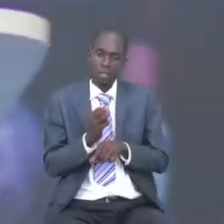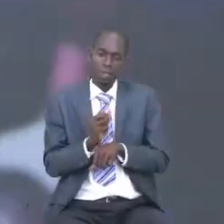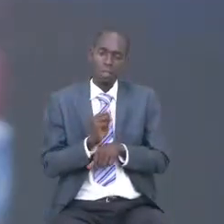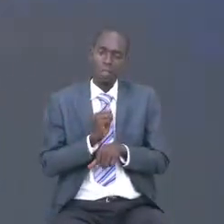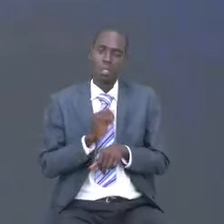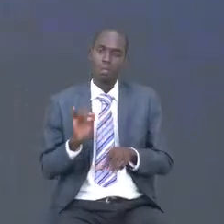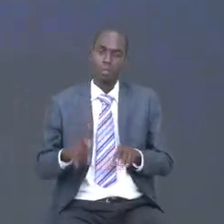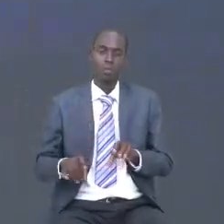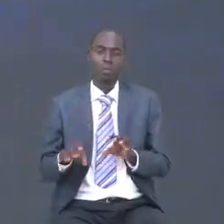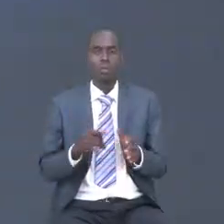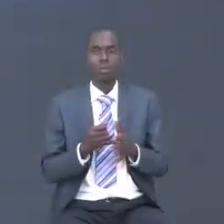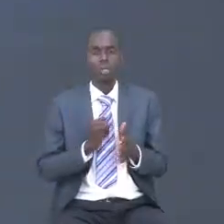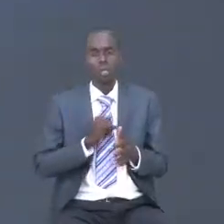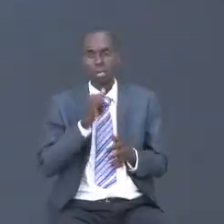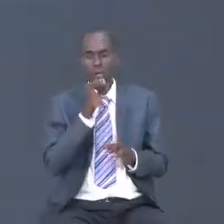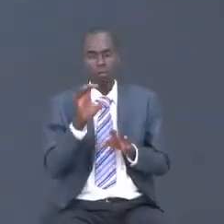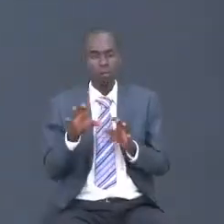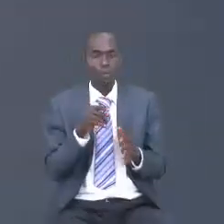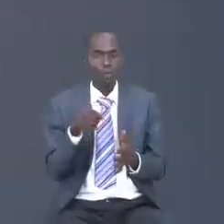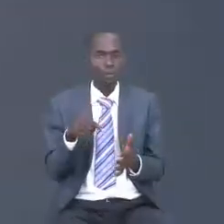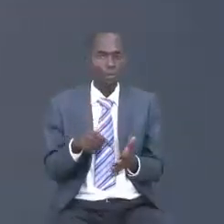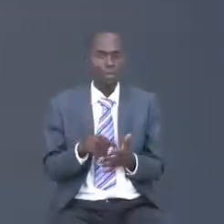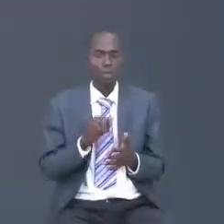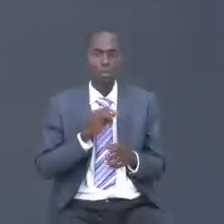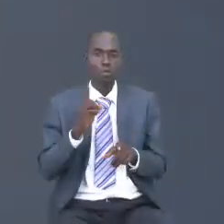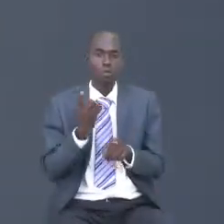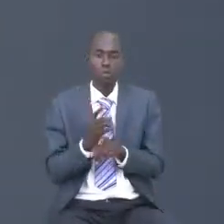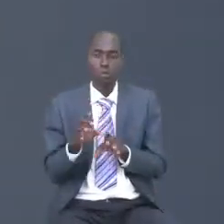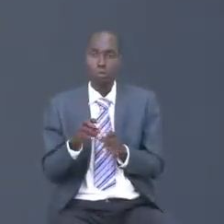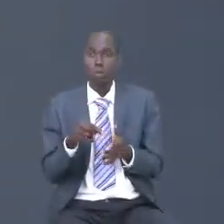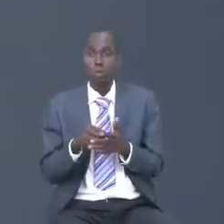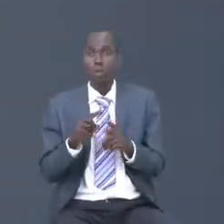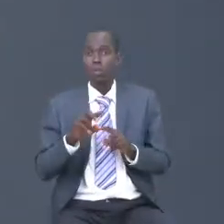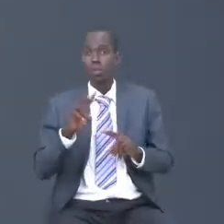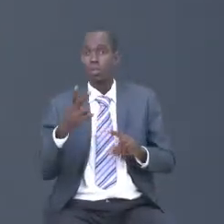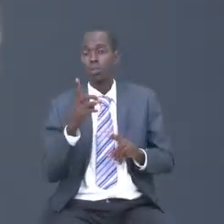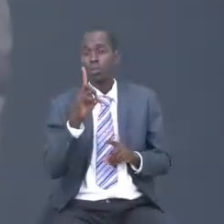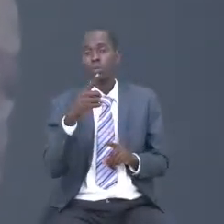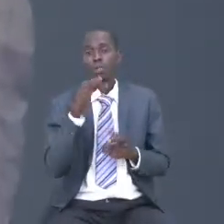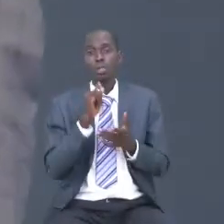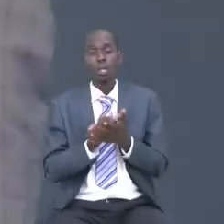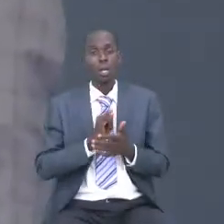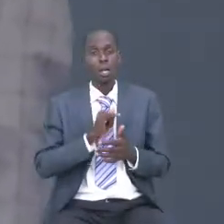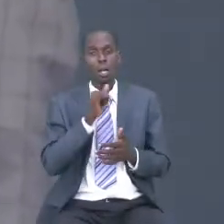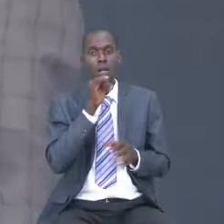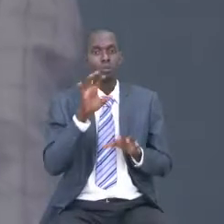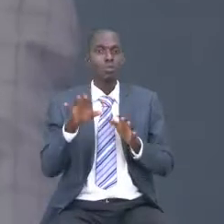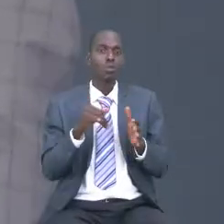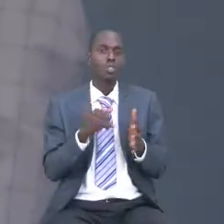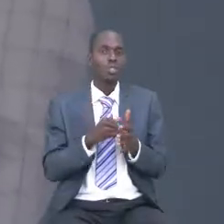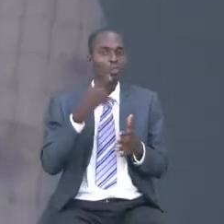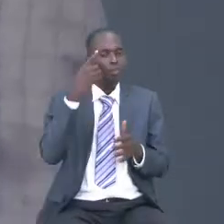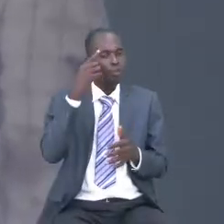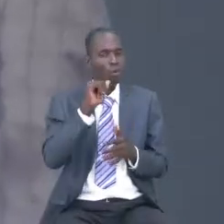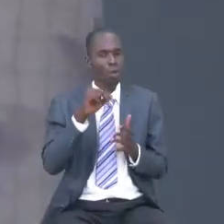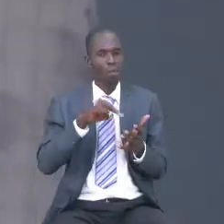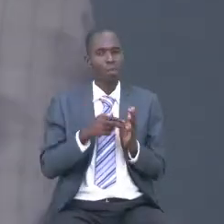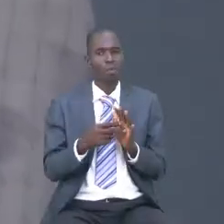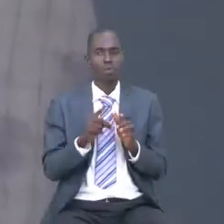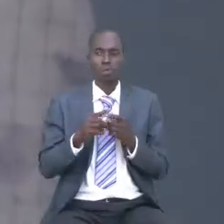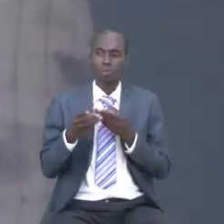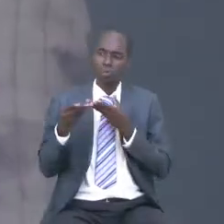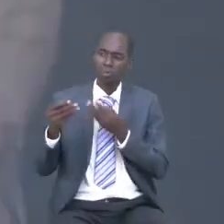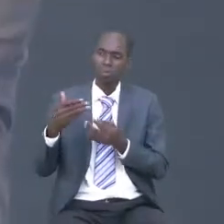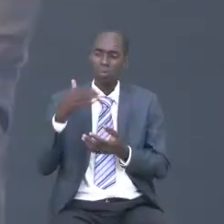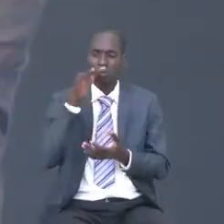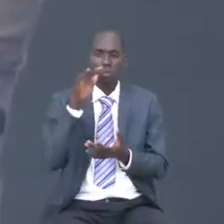I'm doing this, I'm laying brick. But the second one said, I'm doing this on purpose. I need to feed my wife, I need to feed